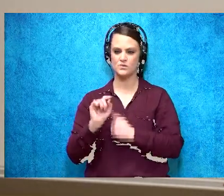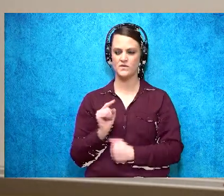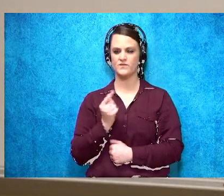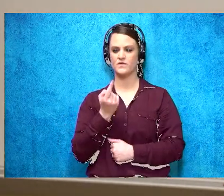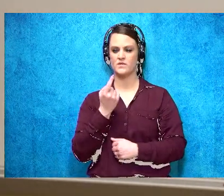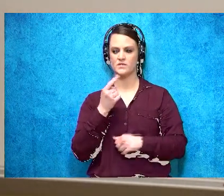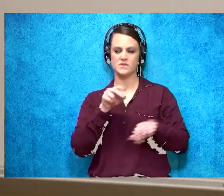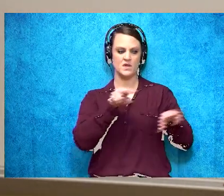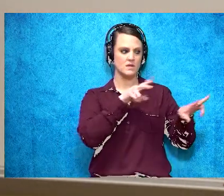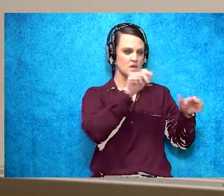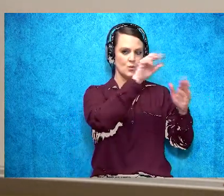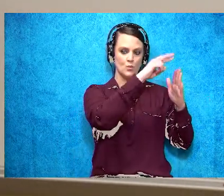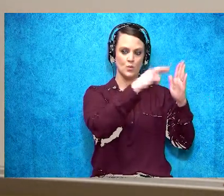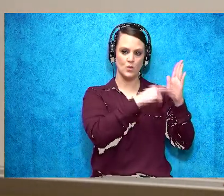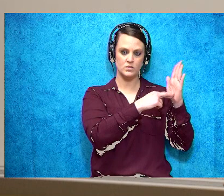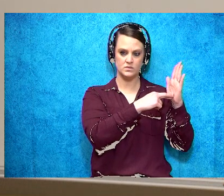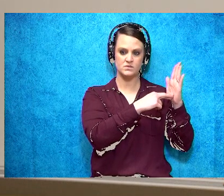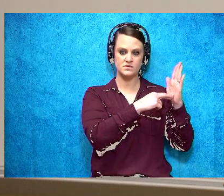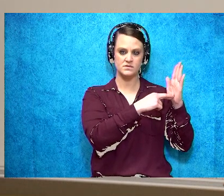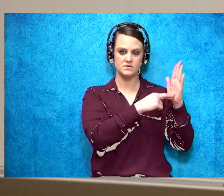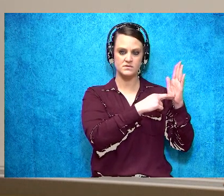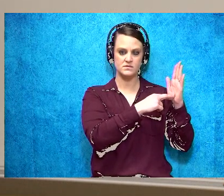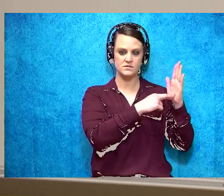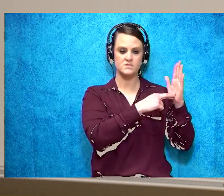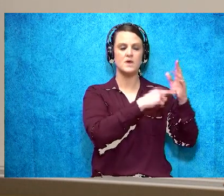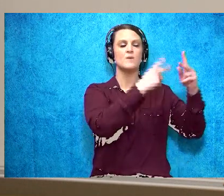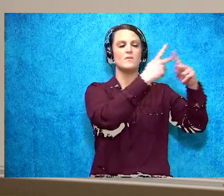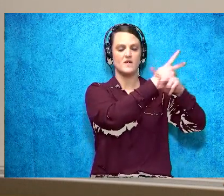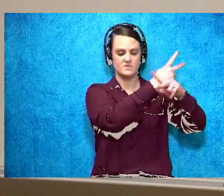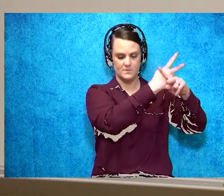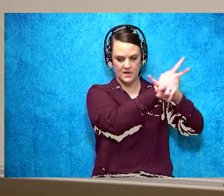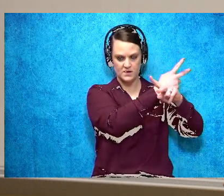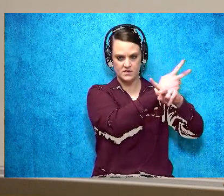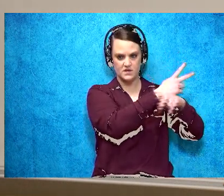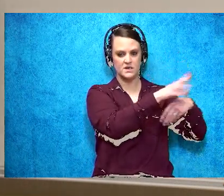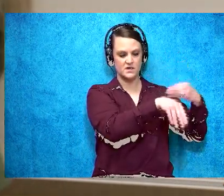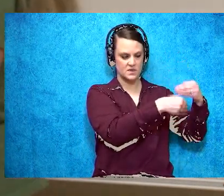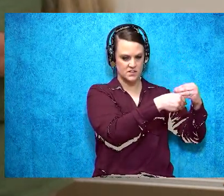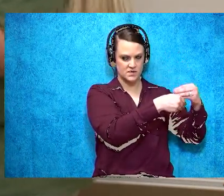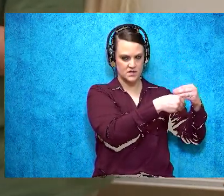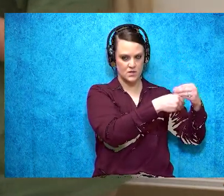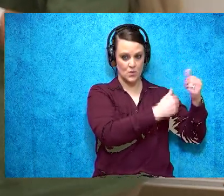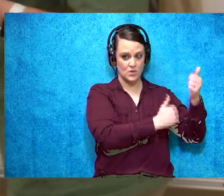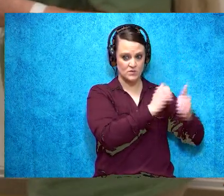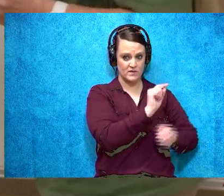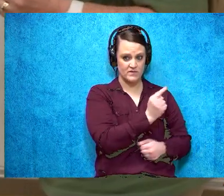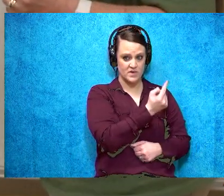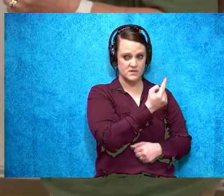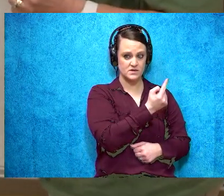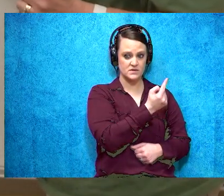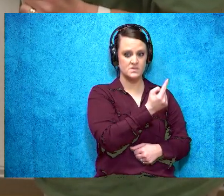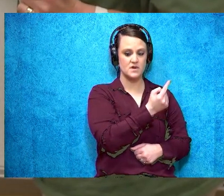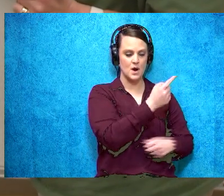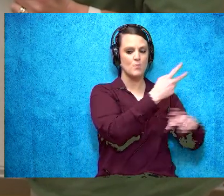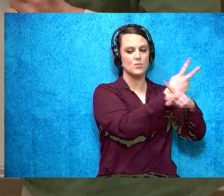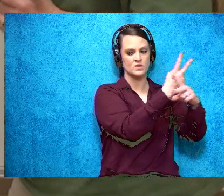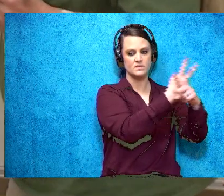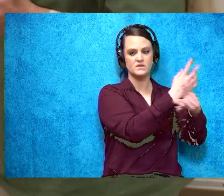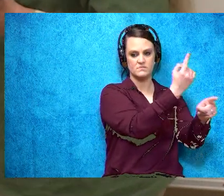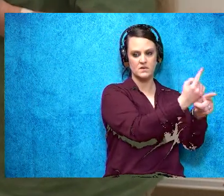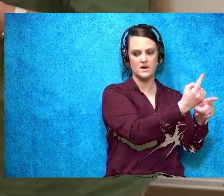not sure. Which one comes first, multiplication or addition? Multiplication comes